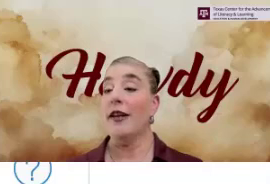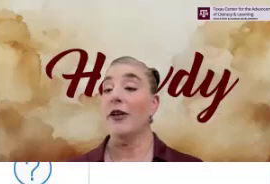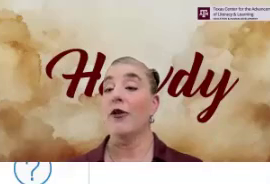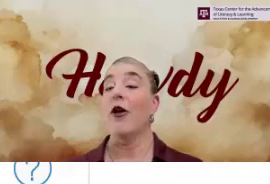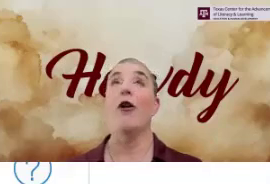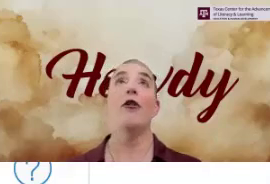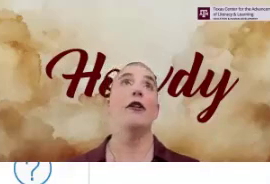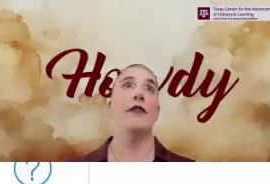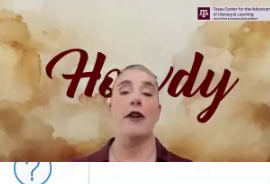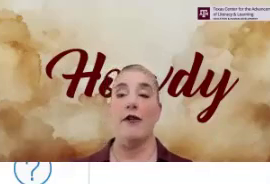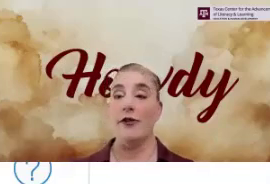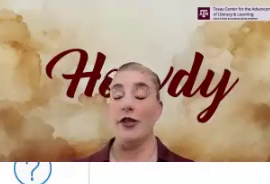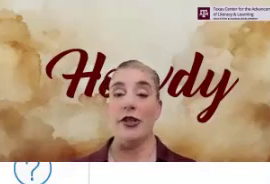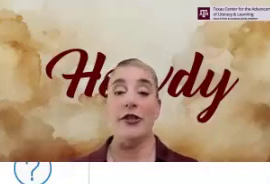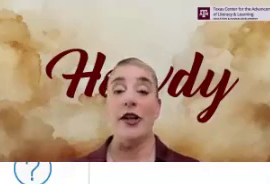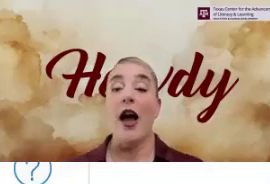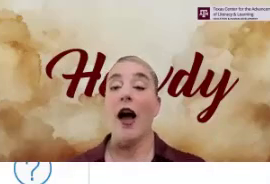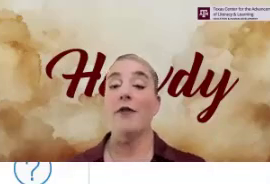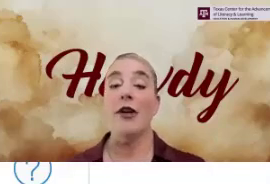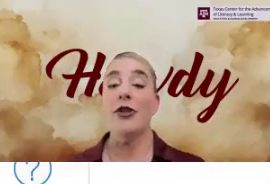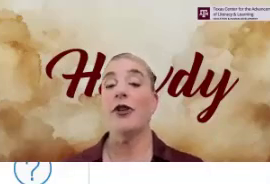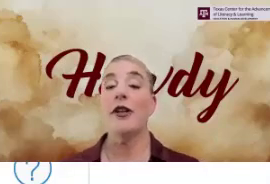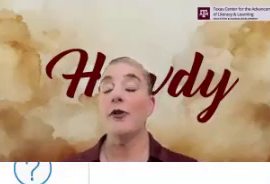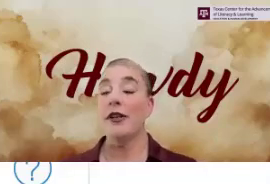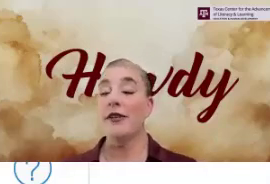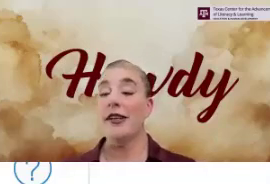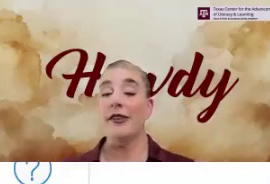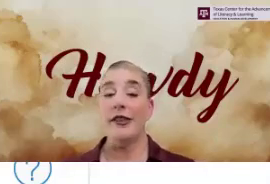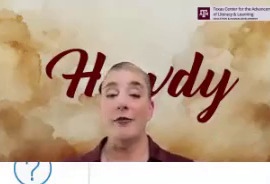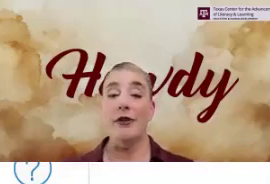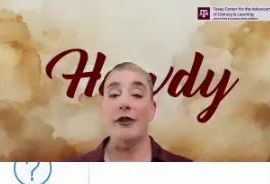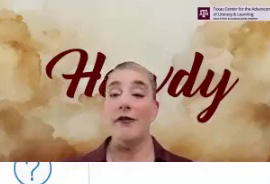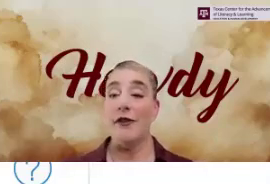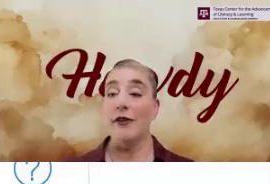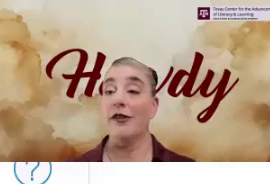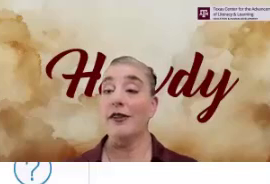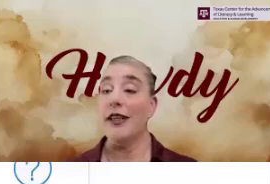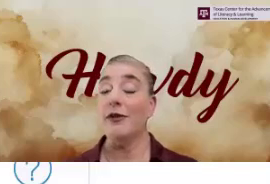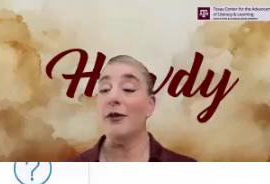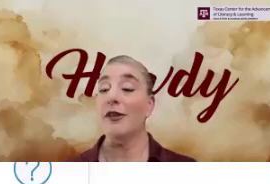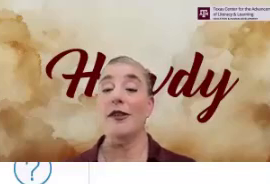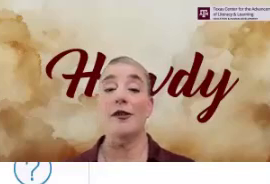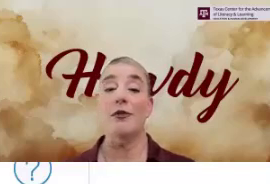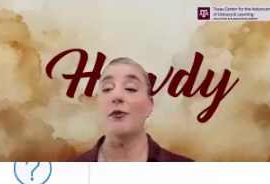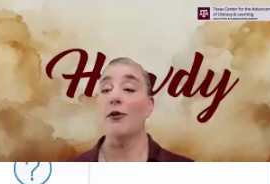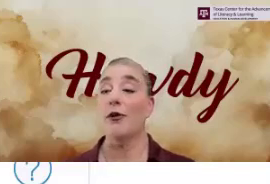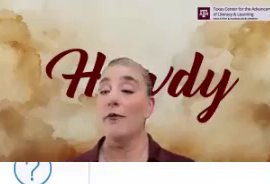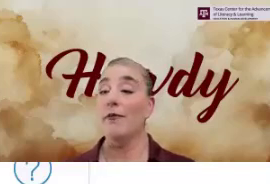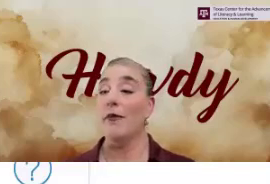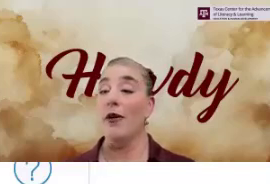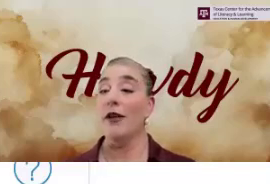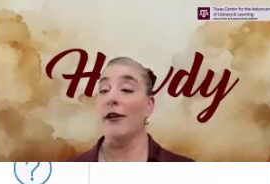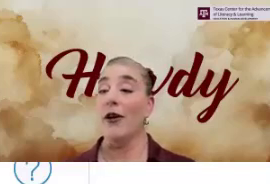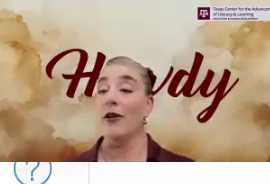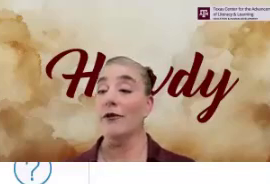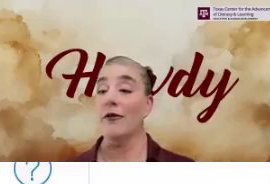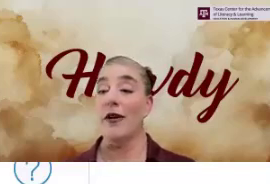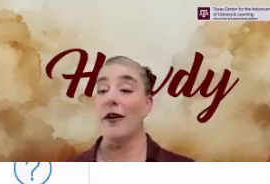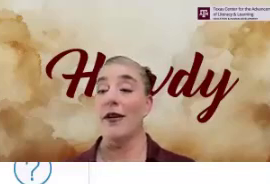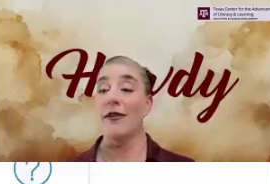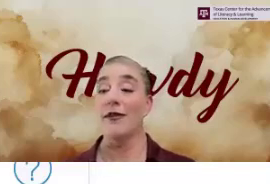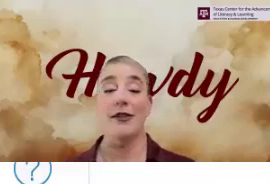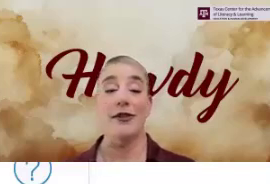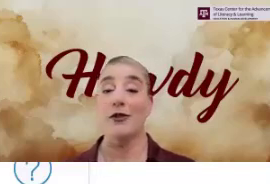listserv and hear all of the conversations. I'm not sure anyone in the accessibility field sleeps because these people are up all night